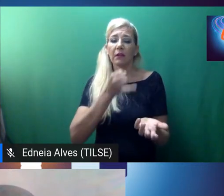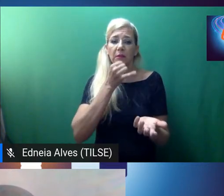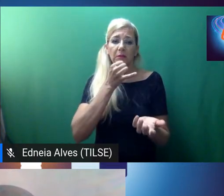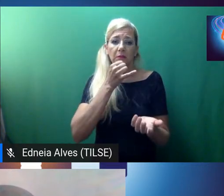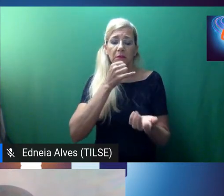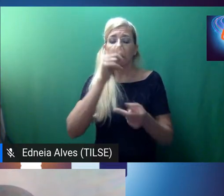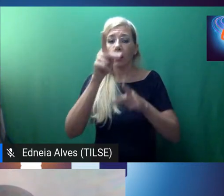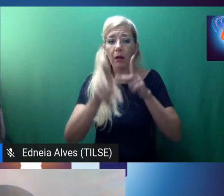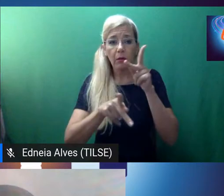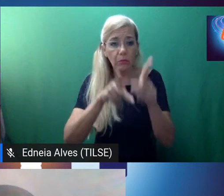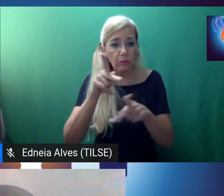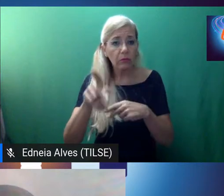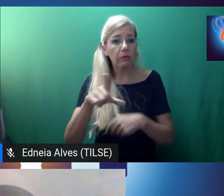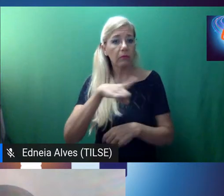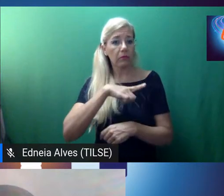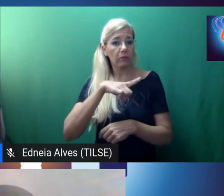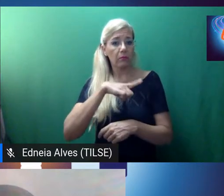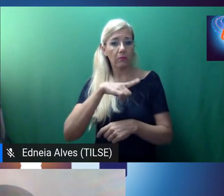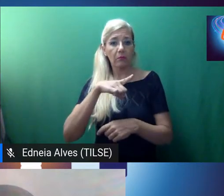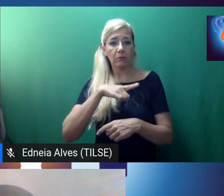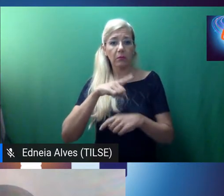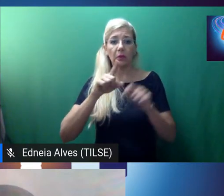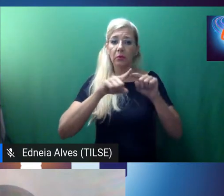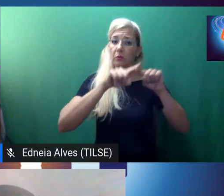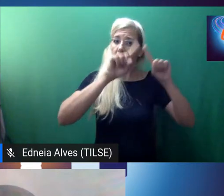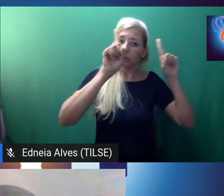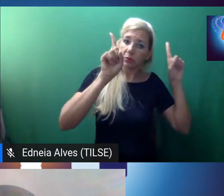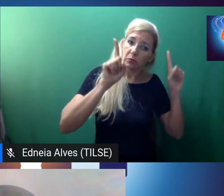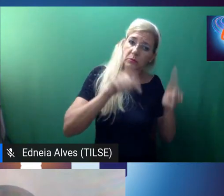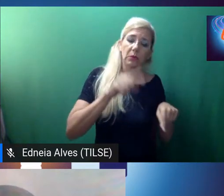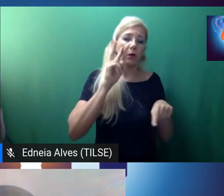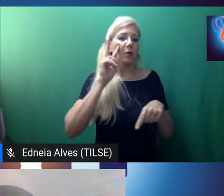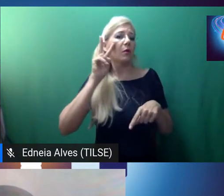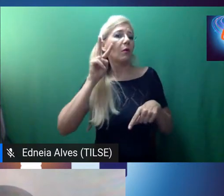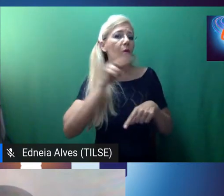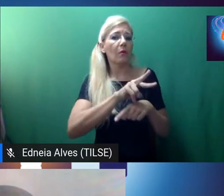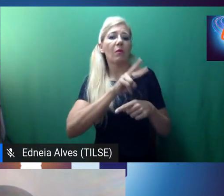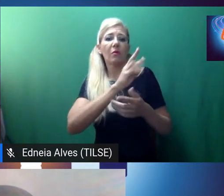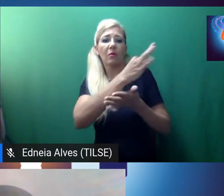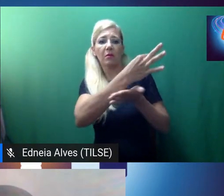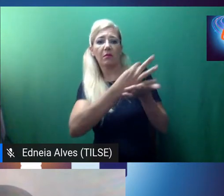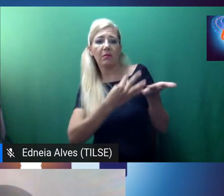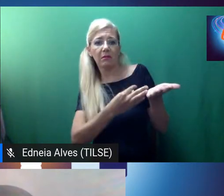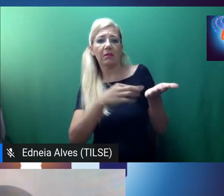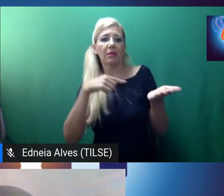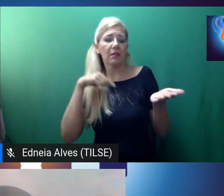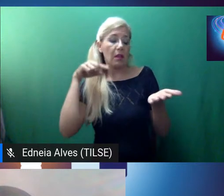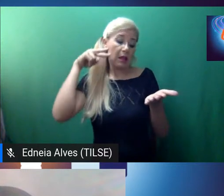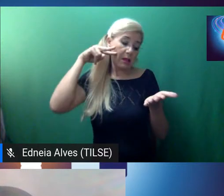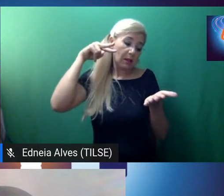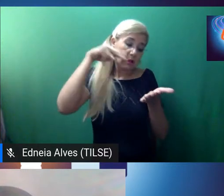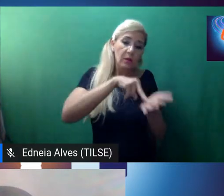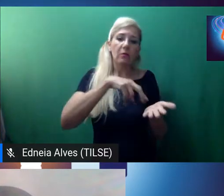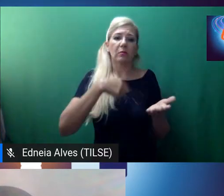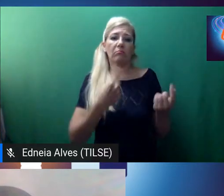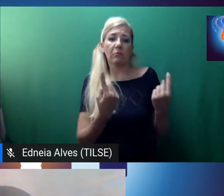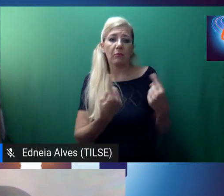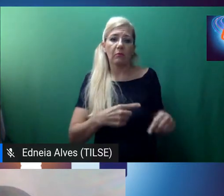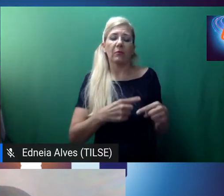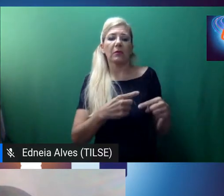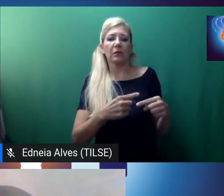in, you know, as part of the programa, looking at the textbooks from this critical perspective